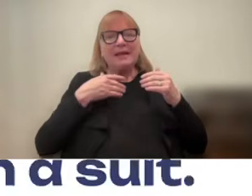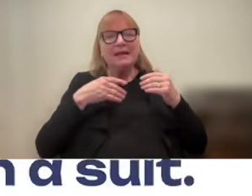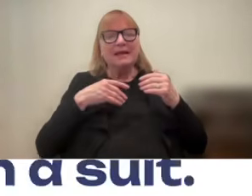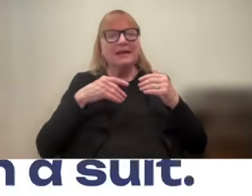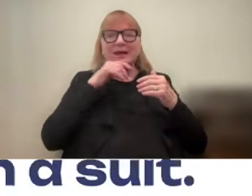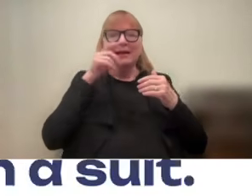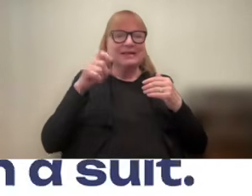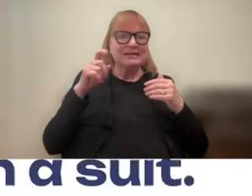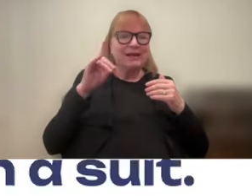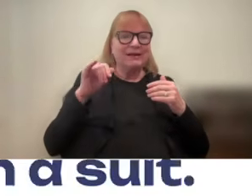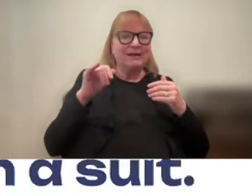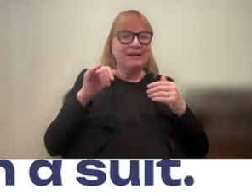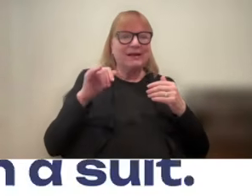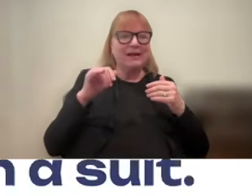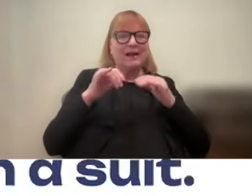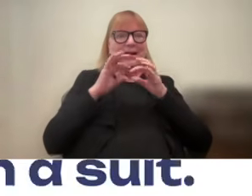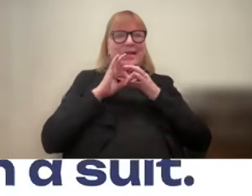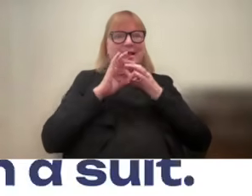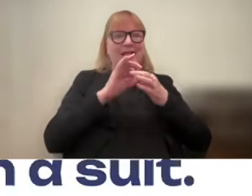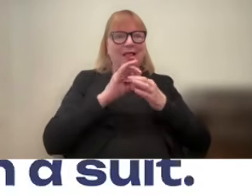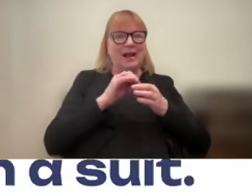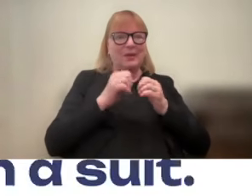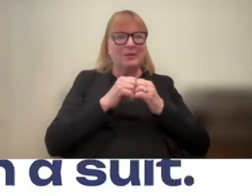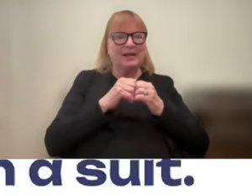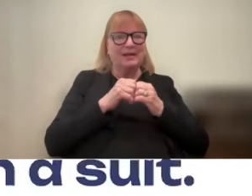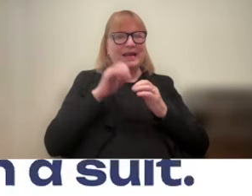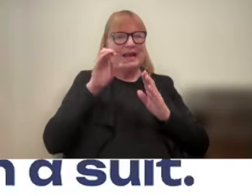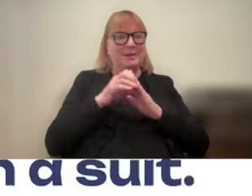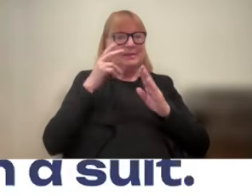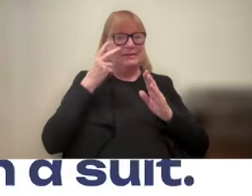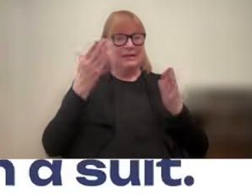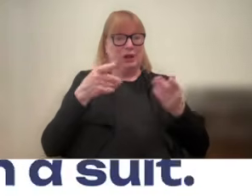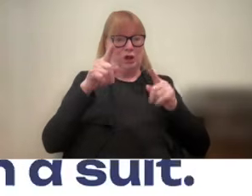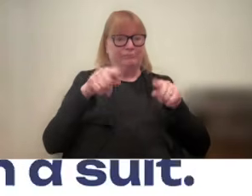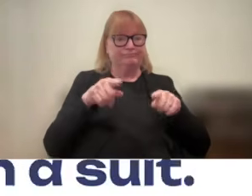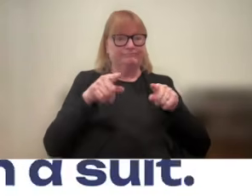don't necessarily align, right, with the image that we're seeing here.